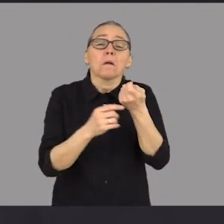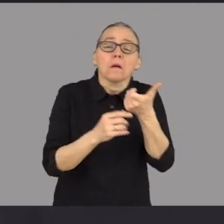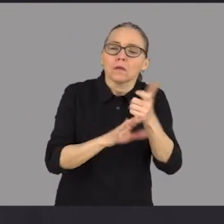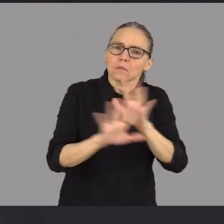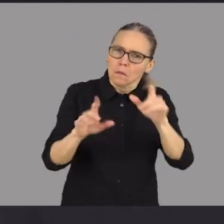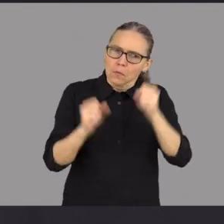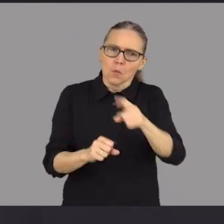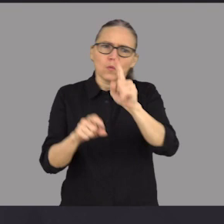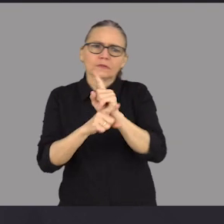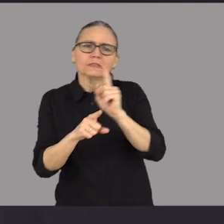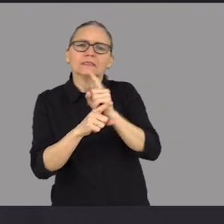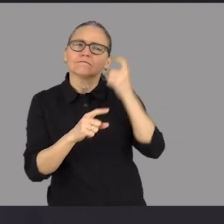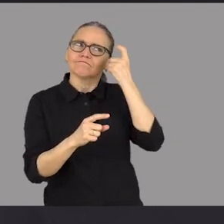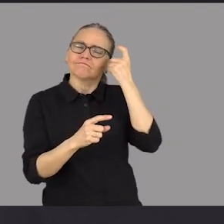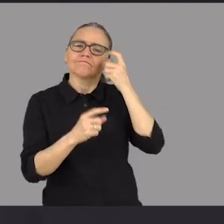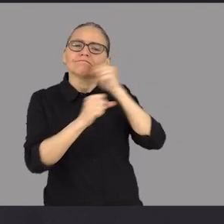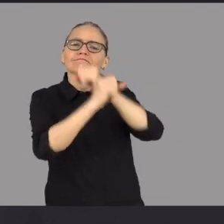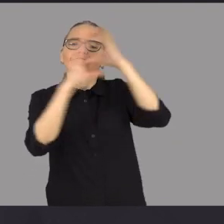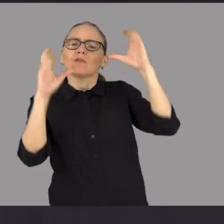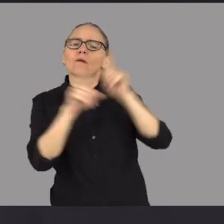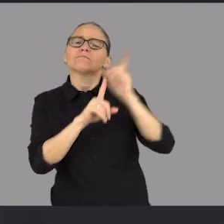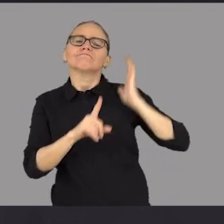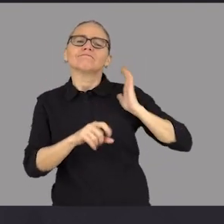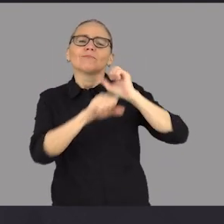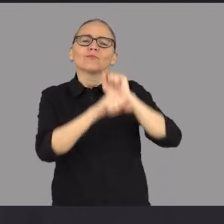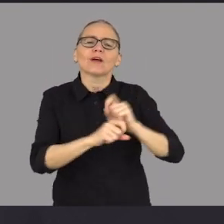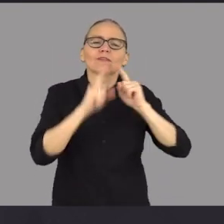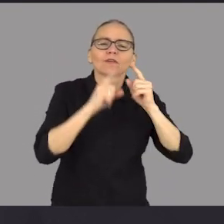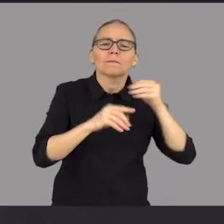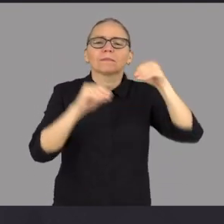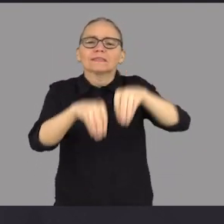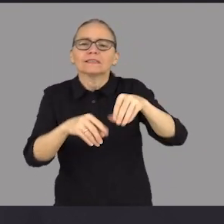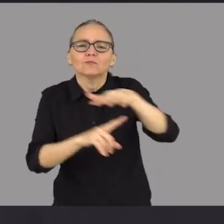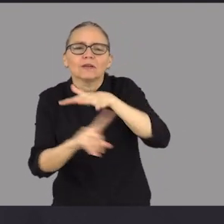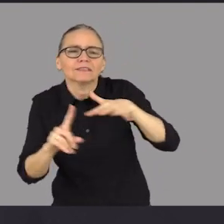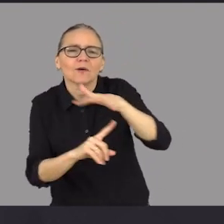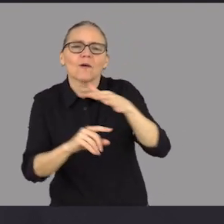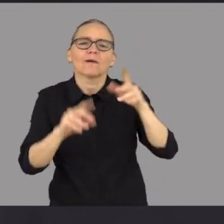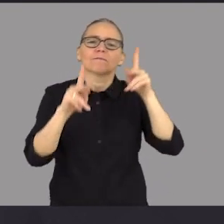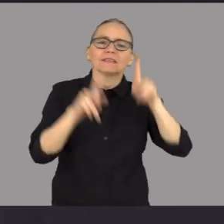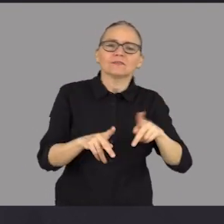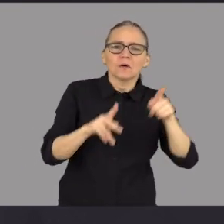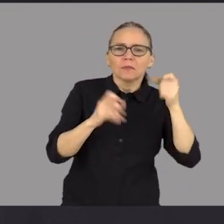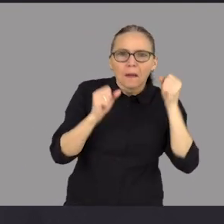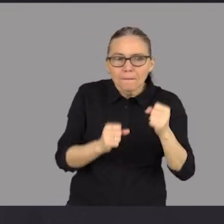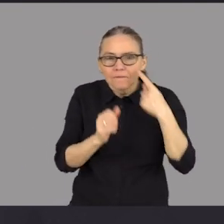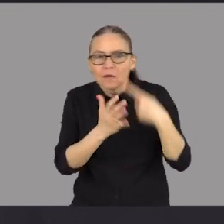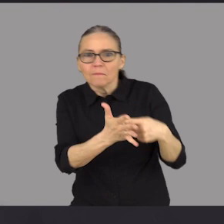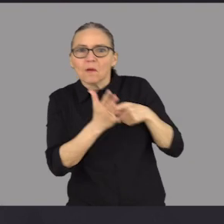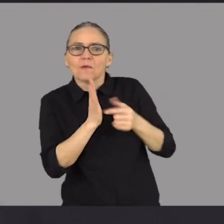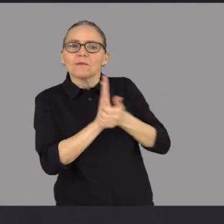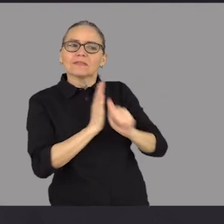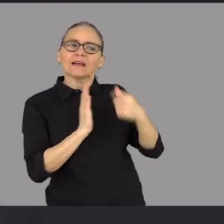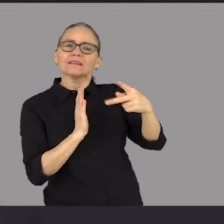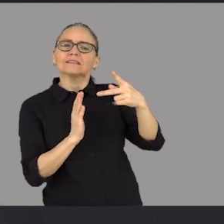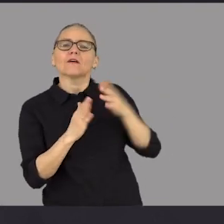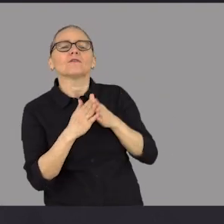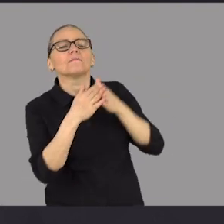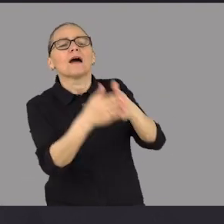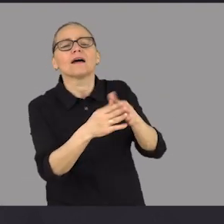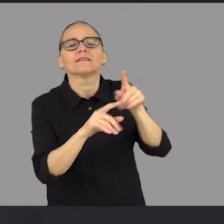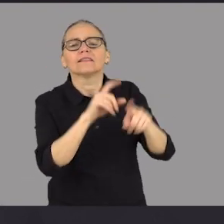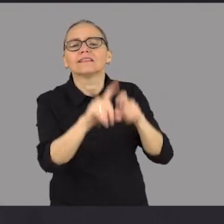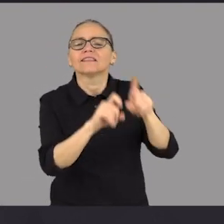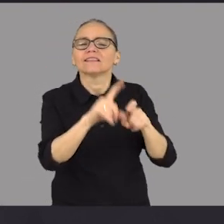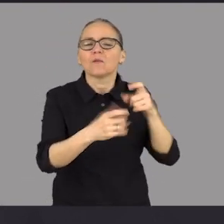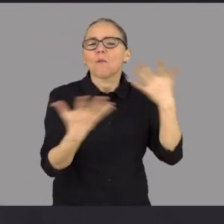And last but not least, you may also consider non-traditional approaches to interviewing, such as holding a